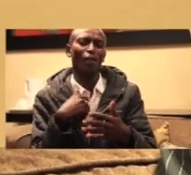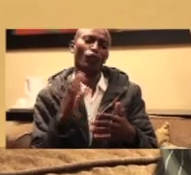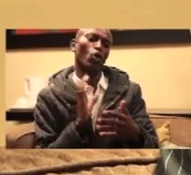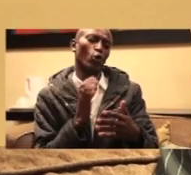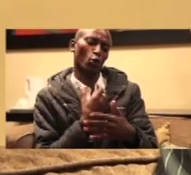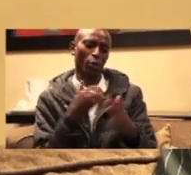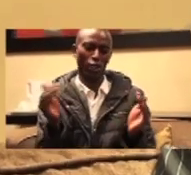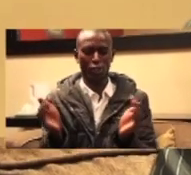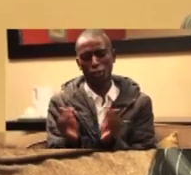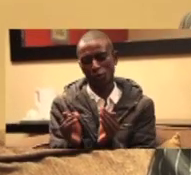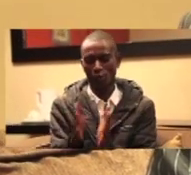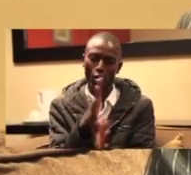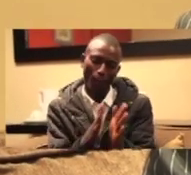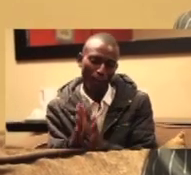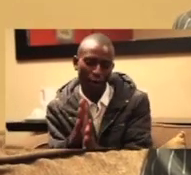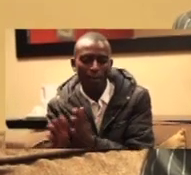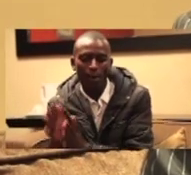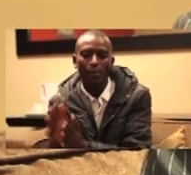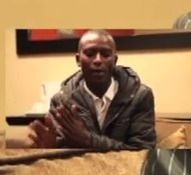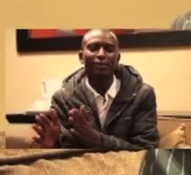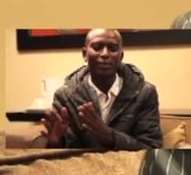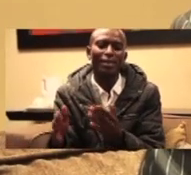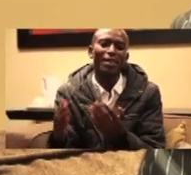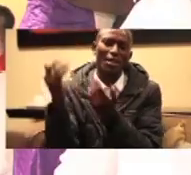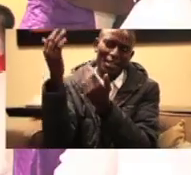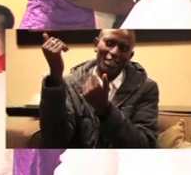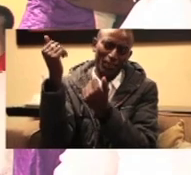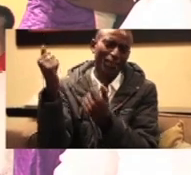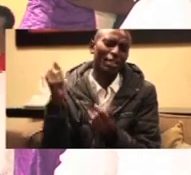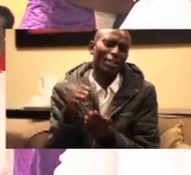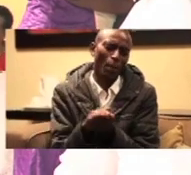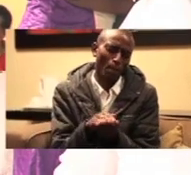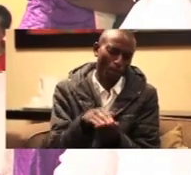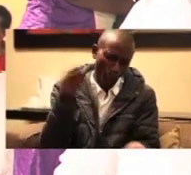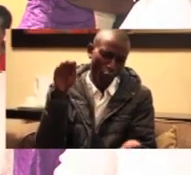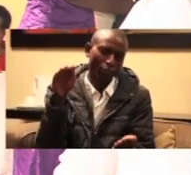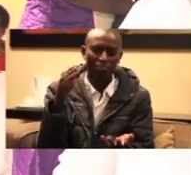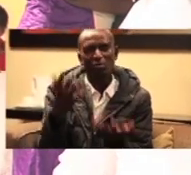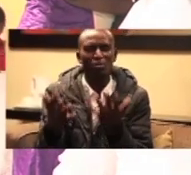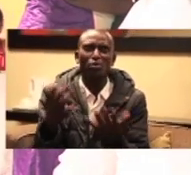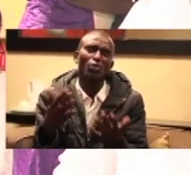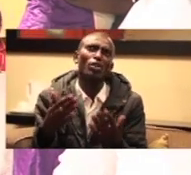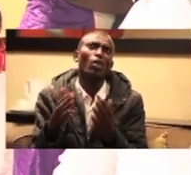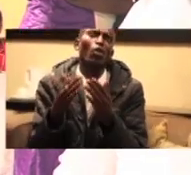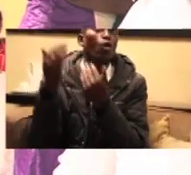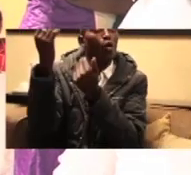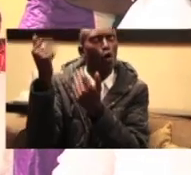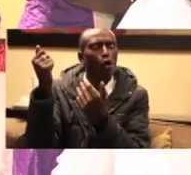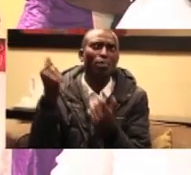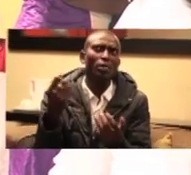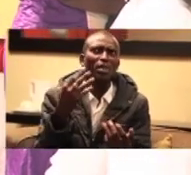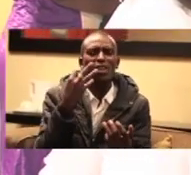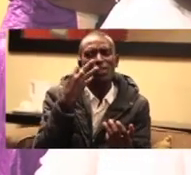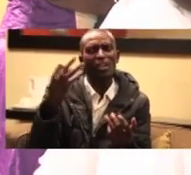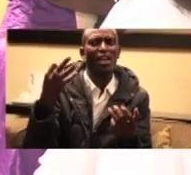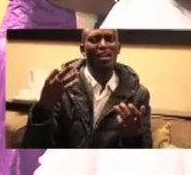committee. And it was beyond expectation. We had planned to host about 300 people. We had